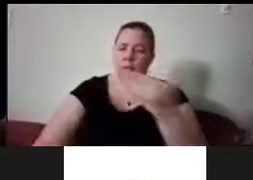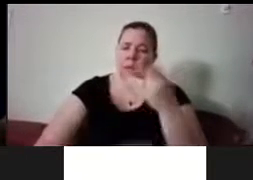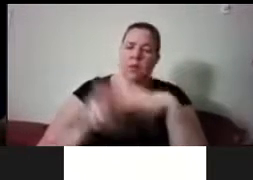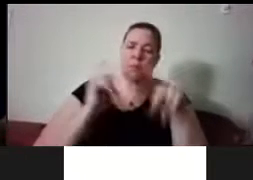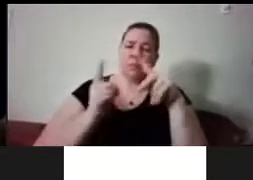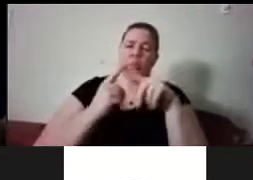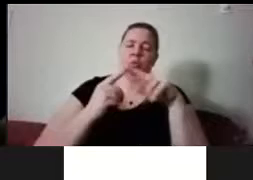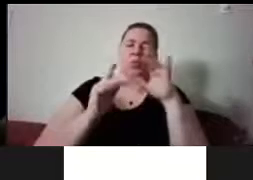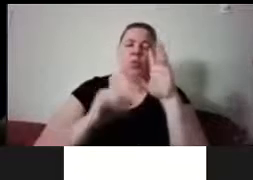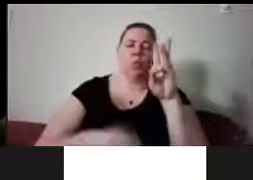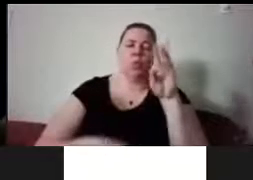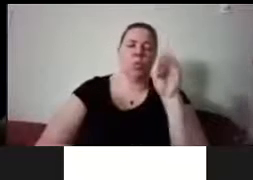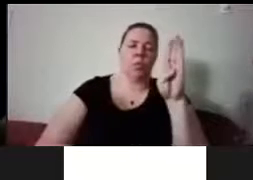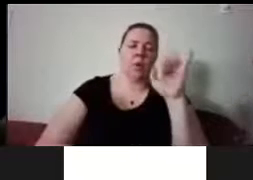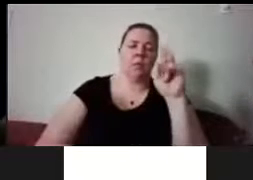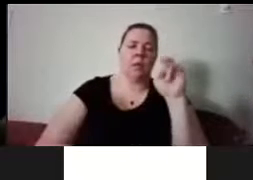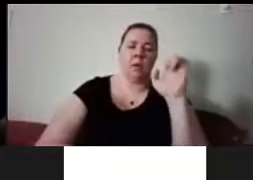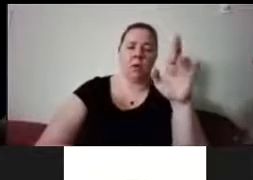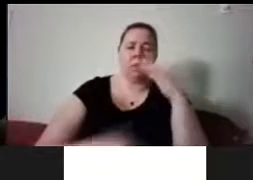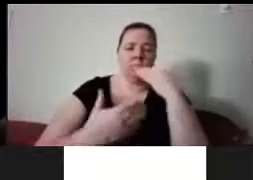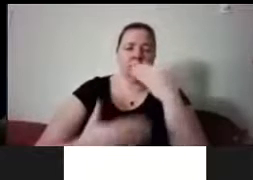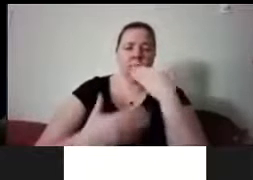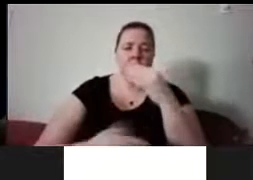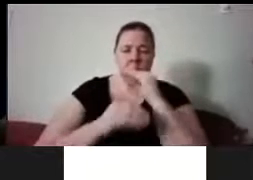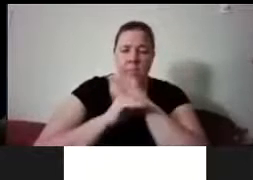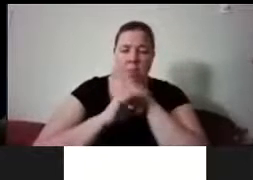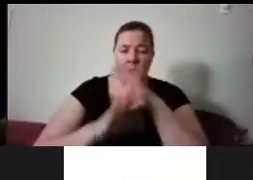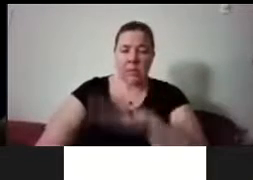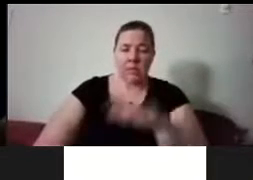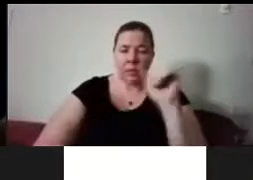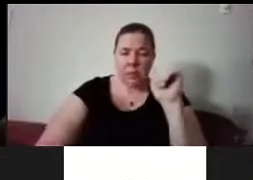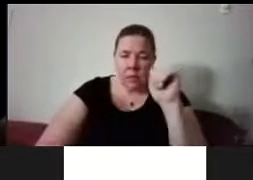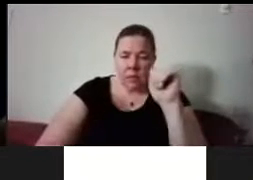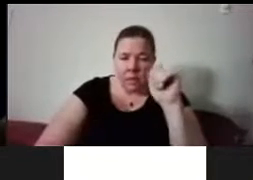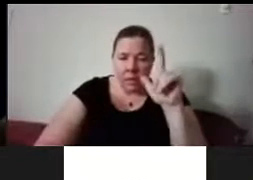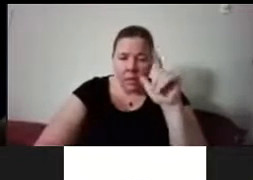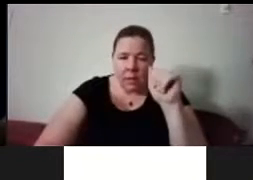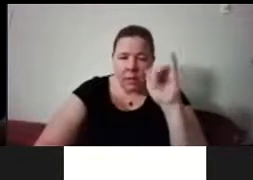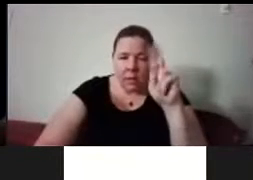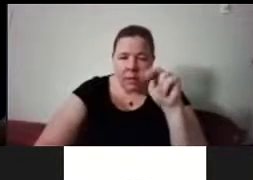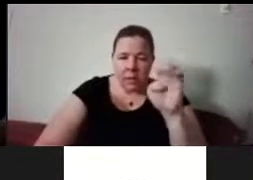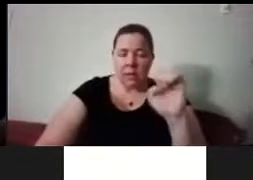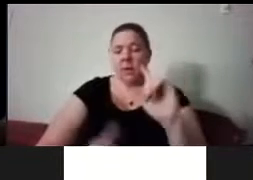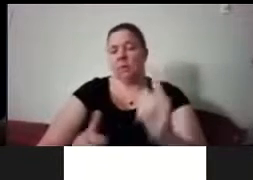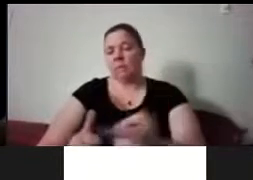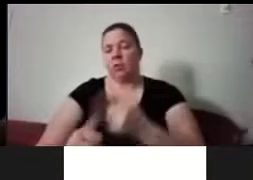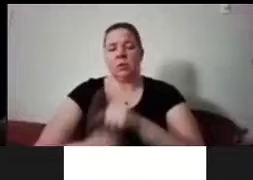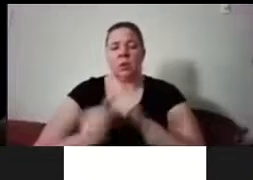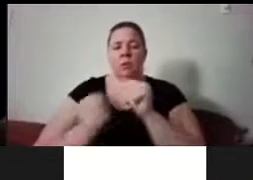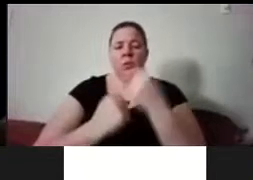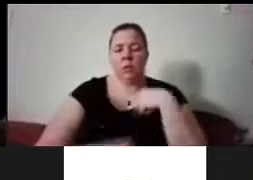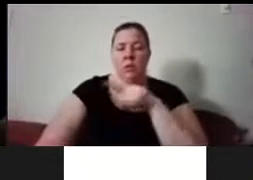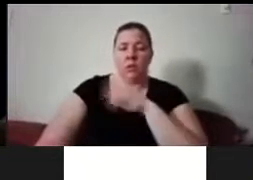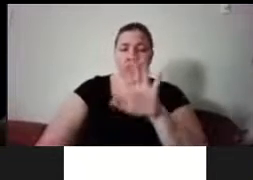webinars? Thanks. Okay. Blessing, welcome to your first time here with us. Your